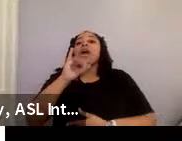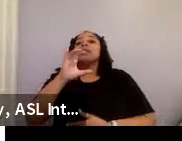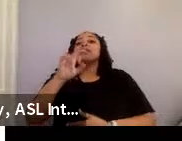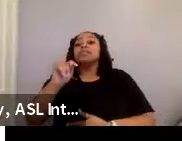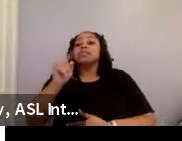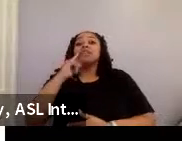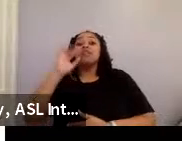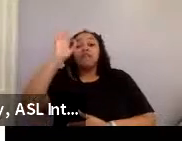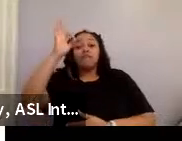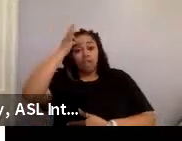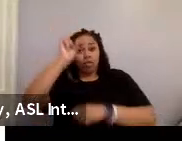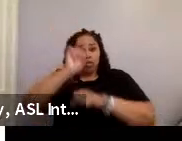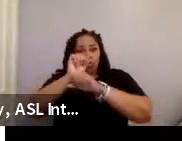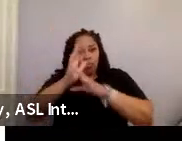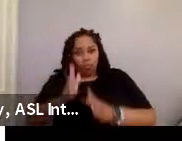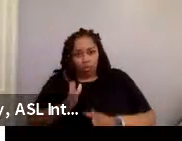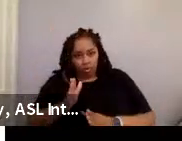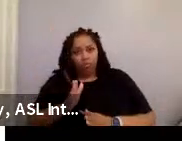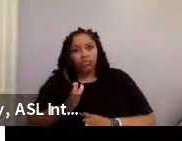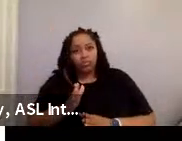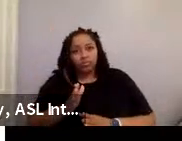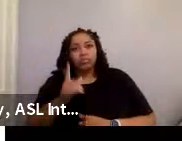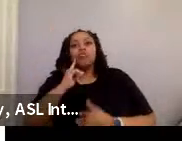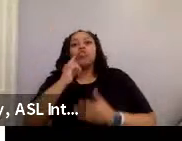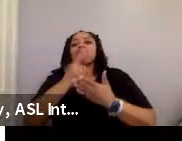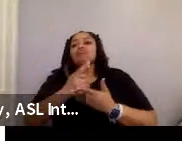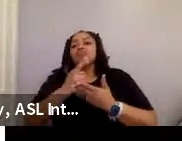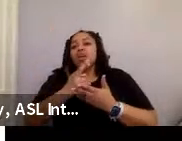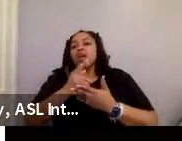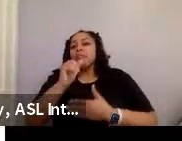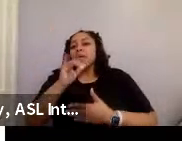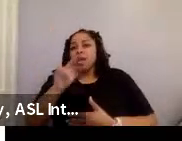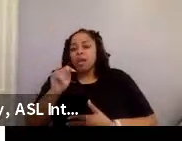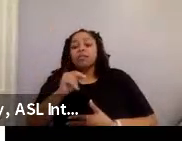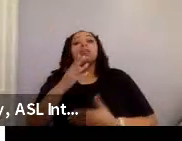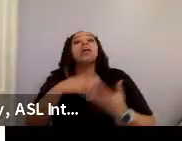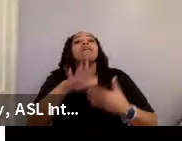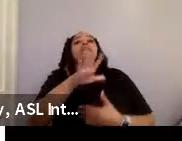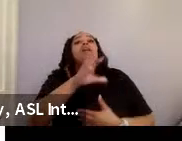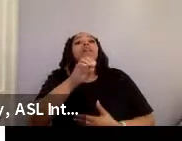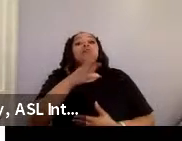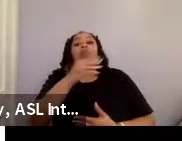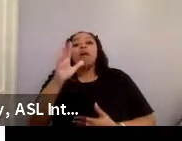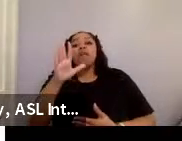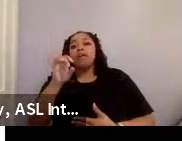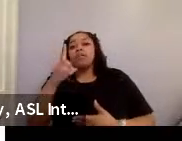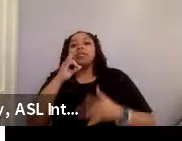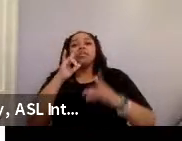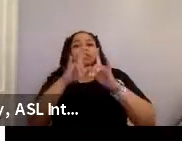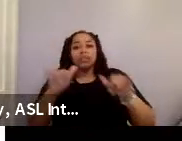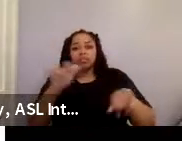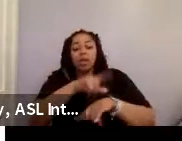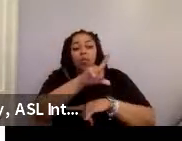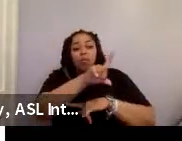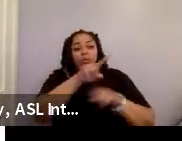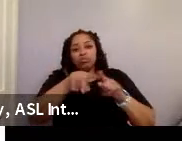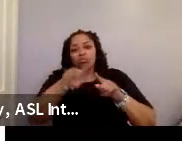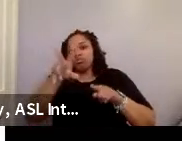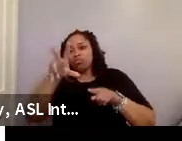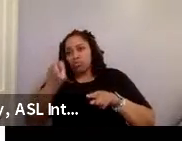the Rehabilitation Act, Sections 504 and 508. It will be held at the same time, 1 to 2:30 Eastern